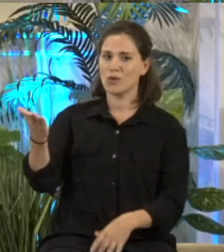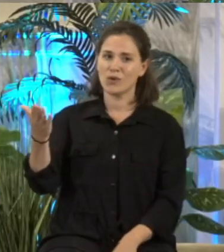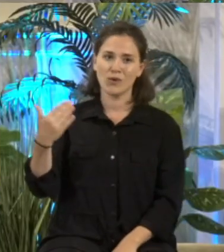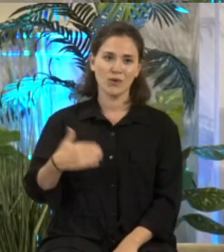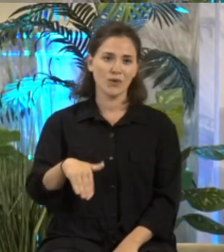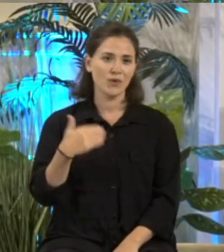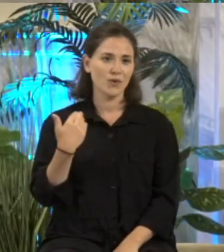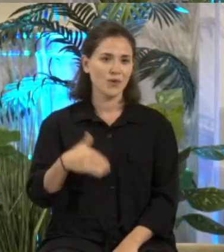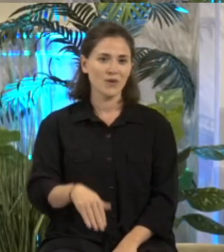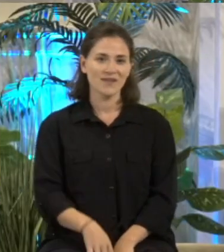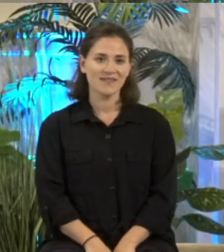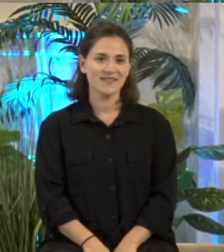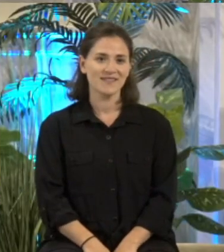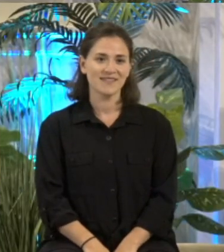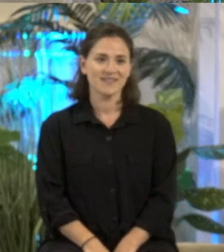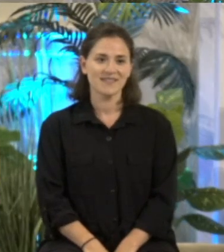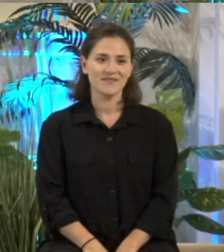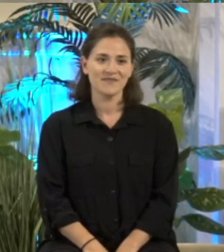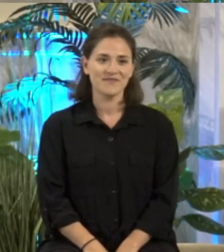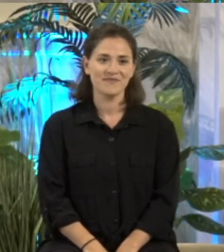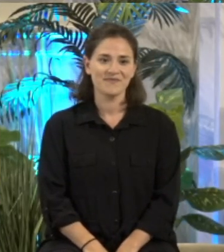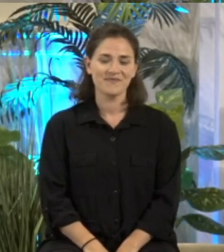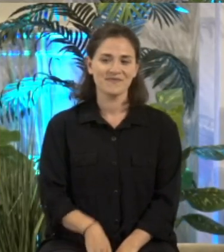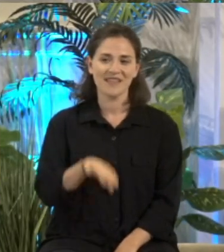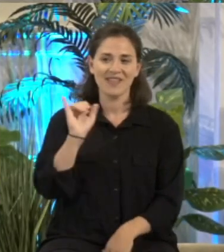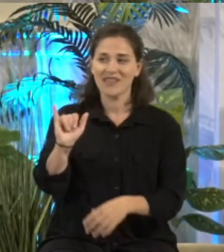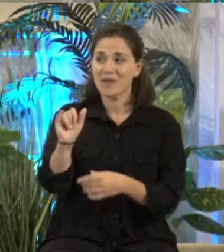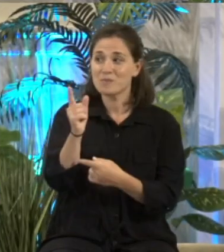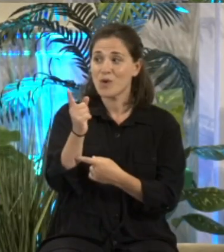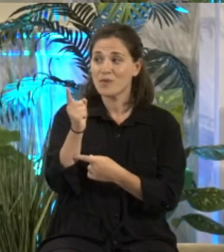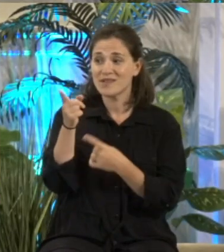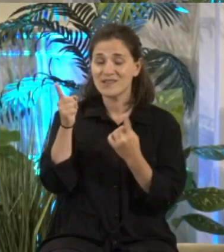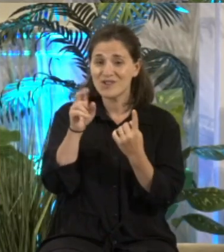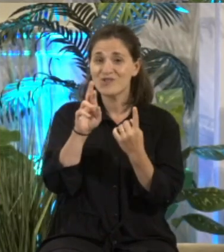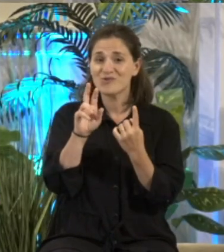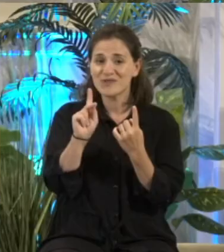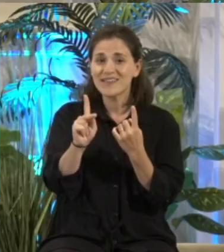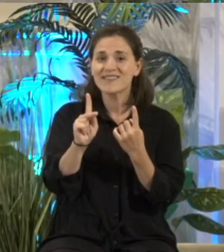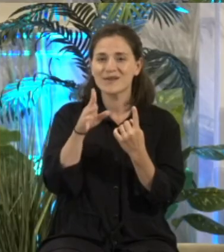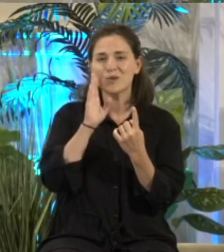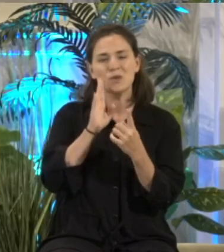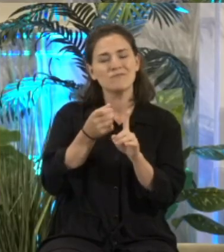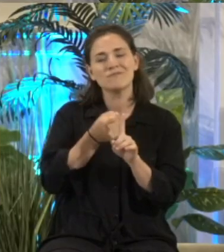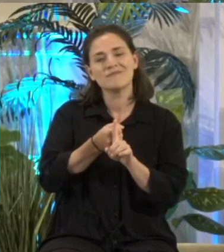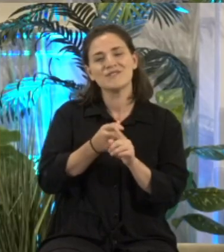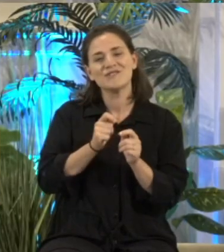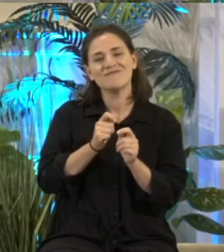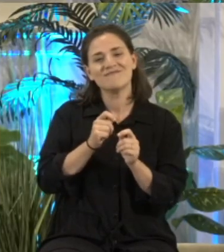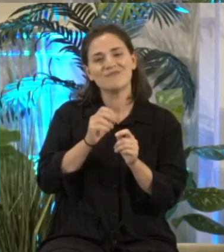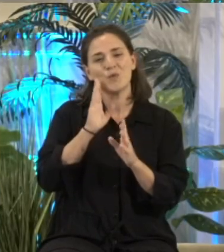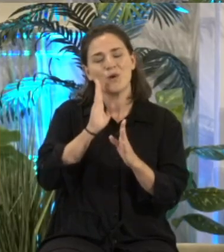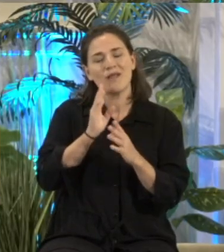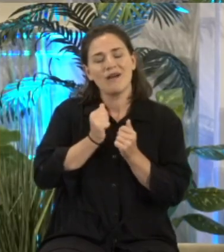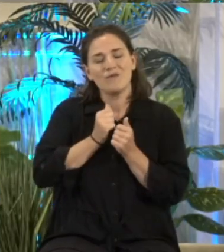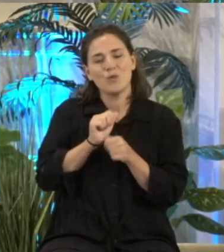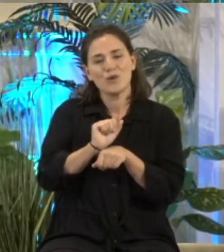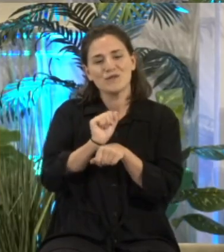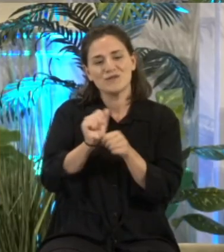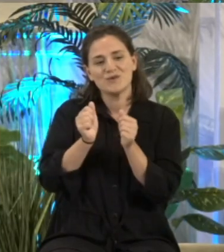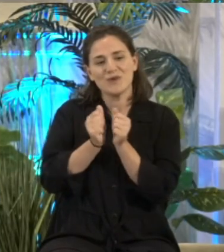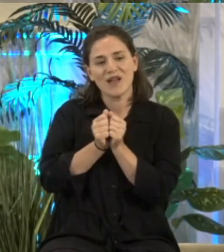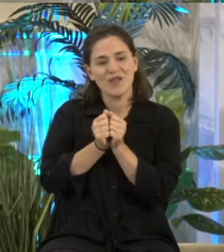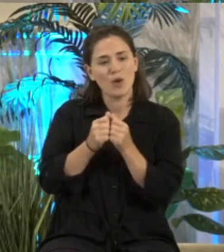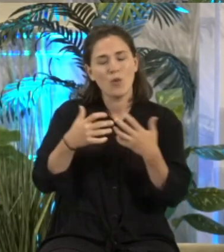Man, and I knew at that moment I was going to love working with Rick Fortner. What